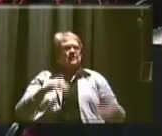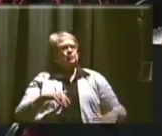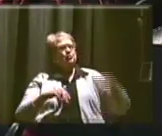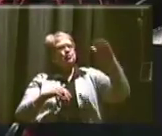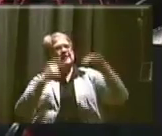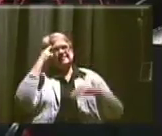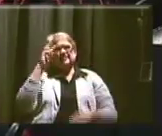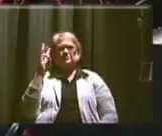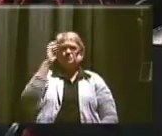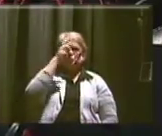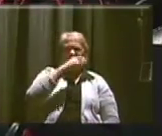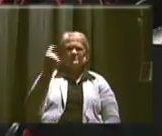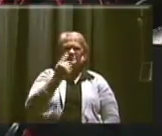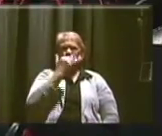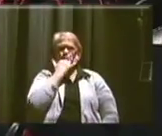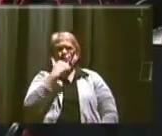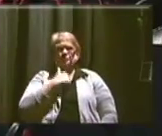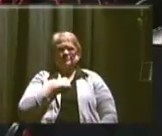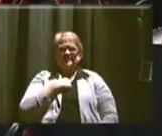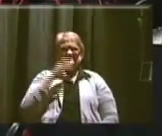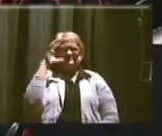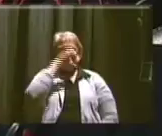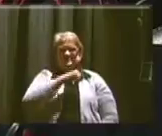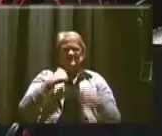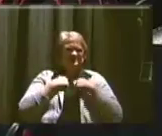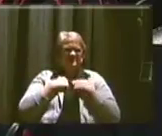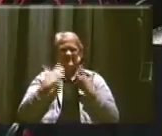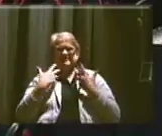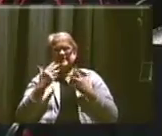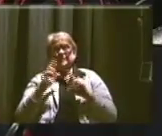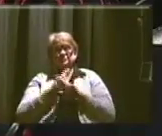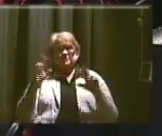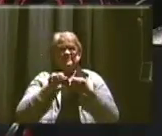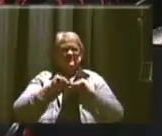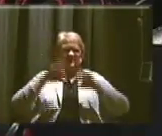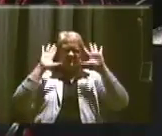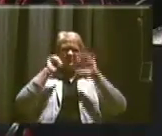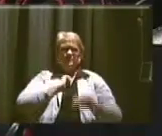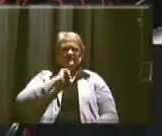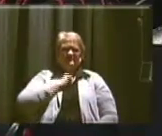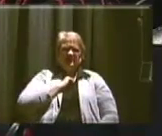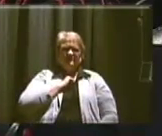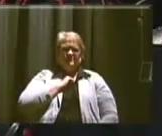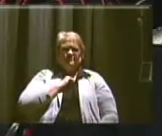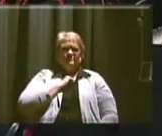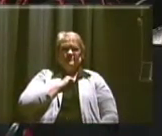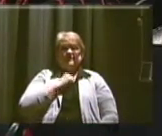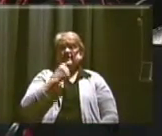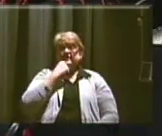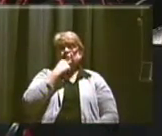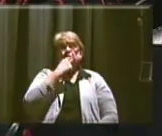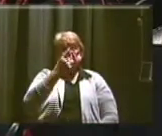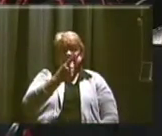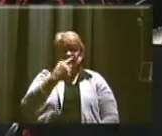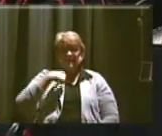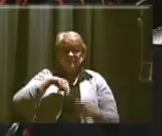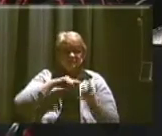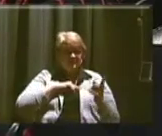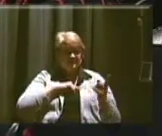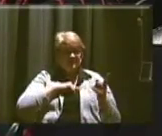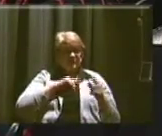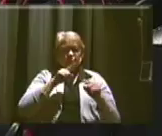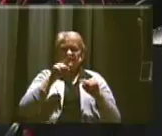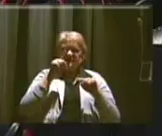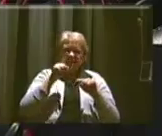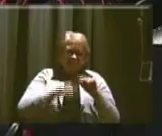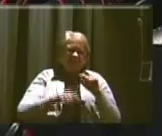was something wrong with me and that I was strange, and I almost gave up on myself. And what I would say to us is that we can never give up on our kids, because